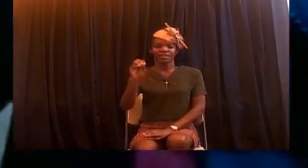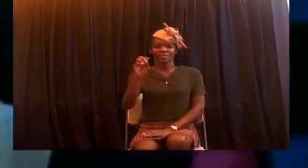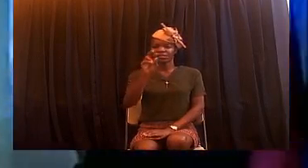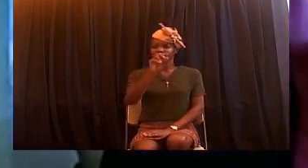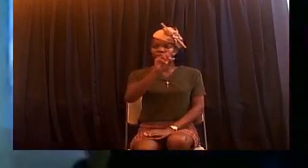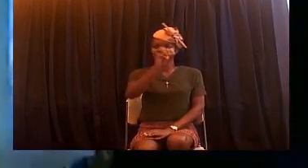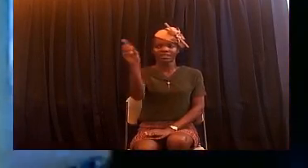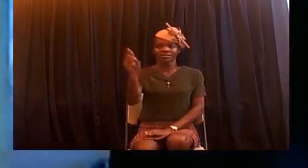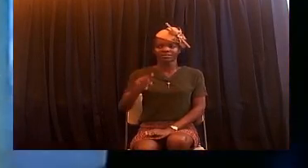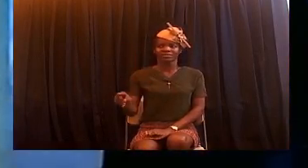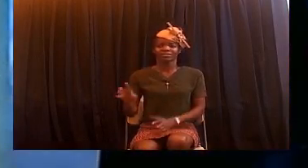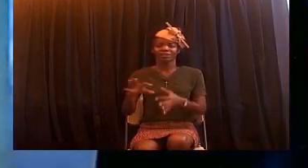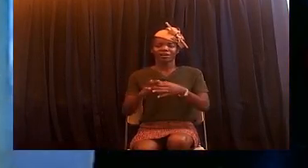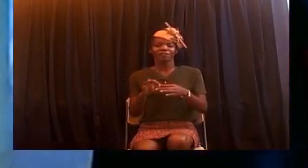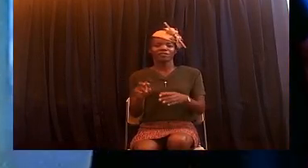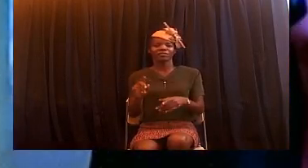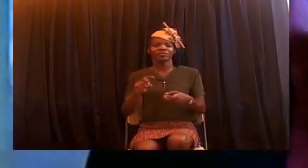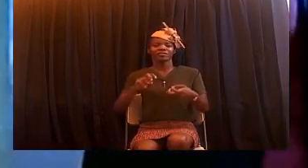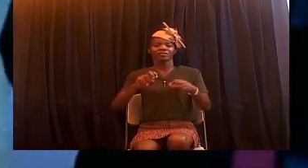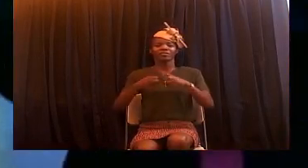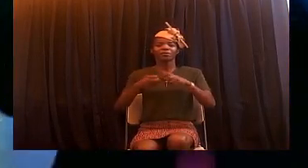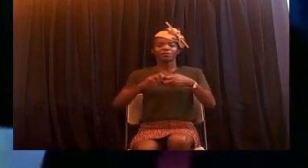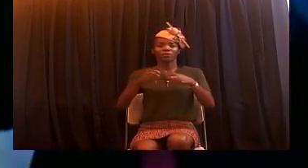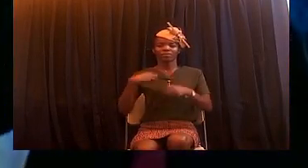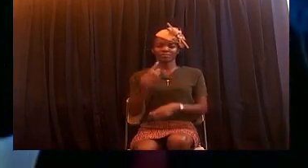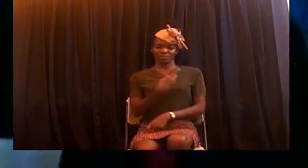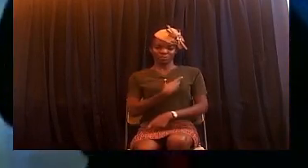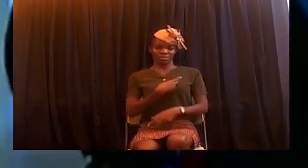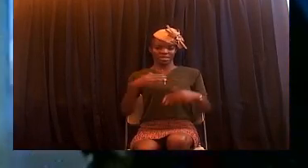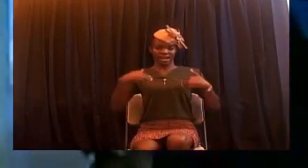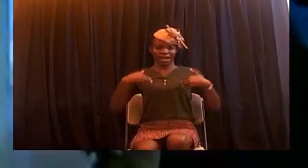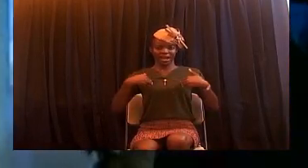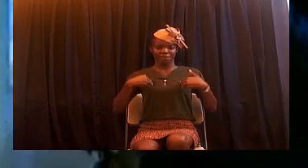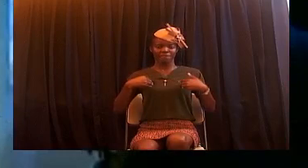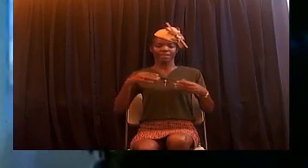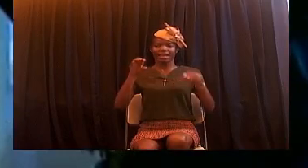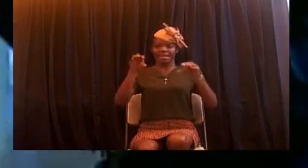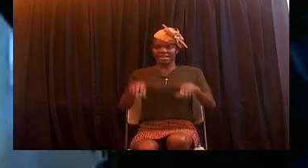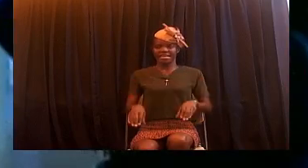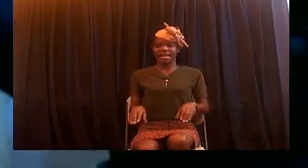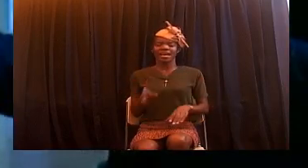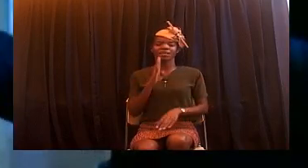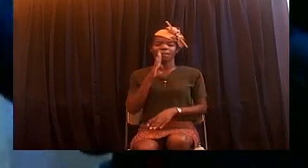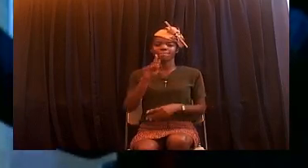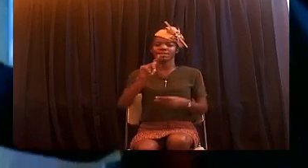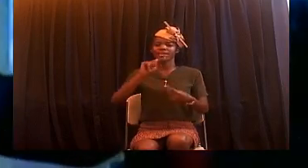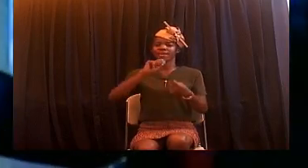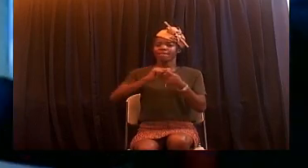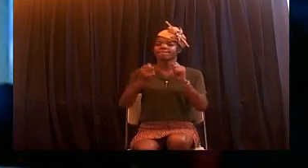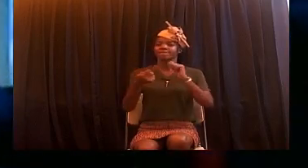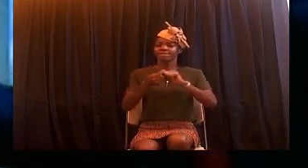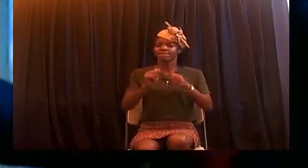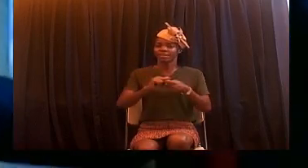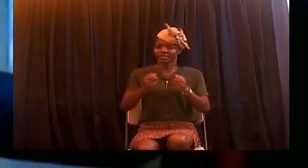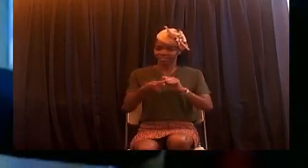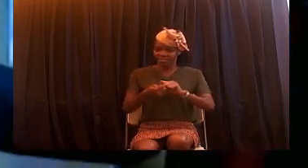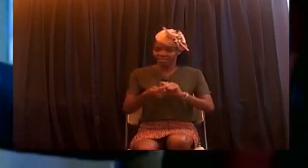can be solved by addressing only 20% of the problem.